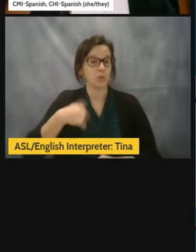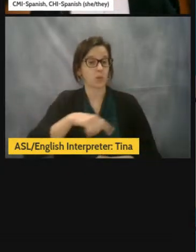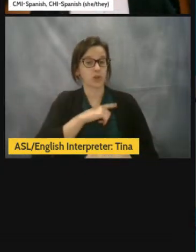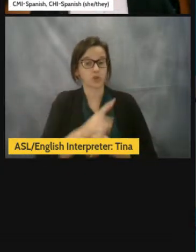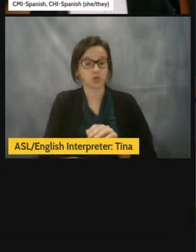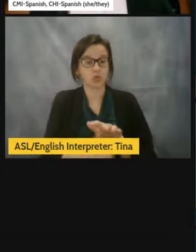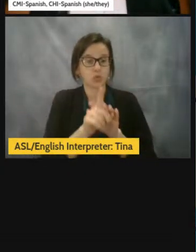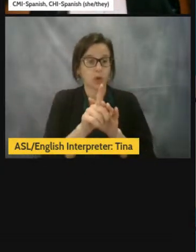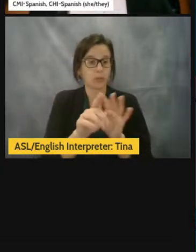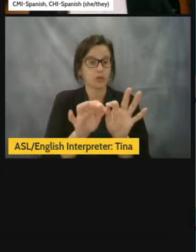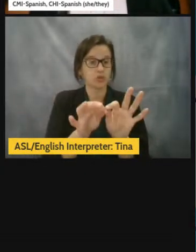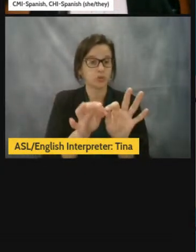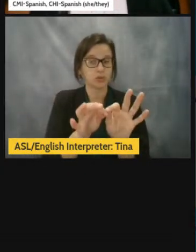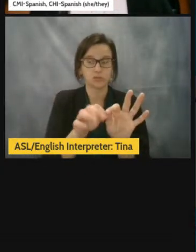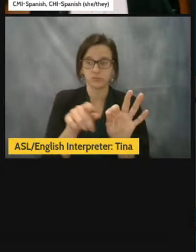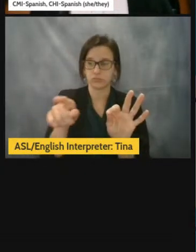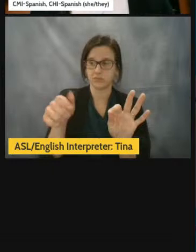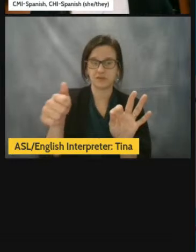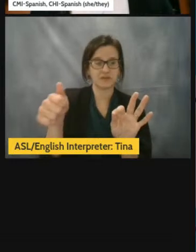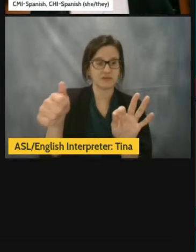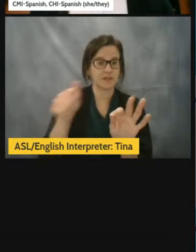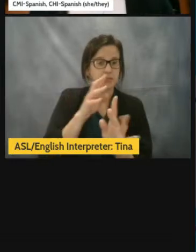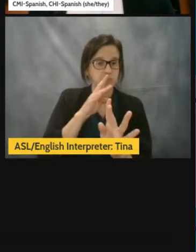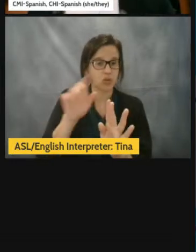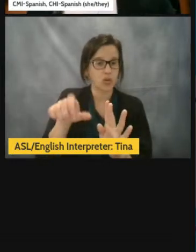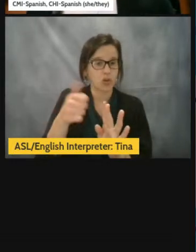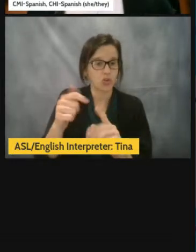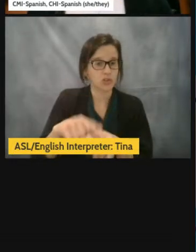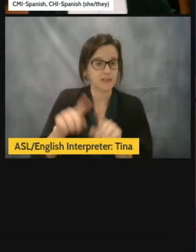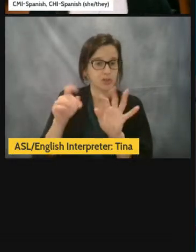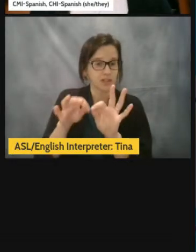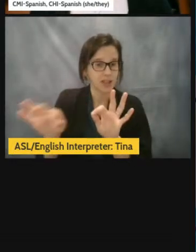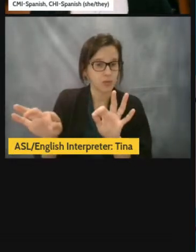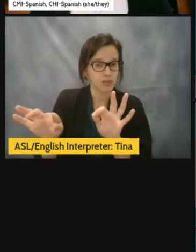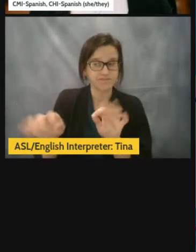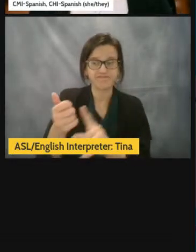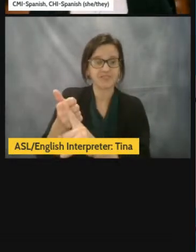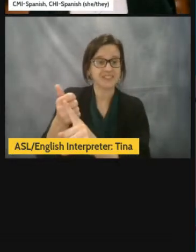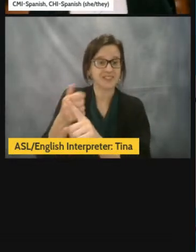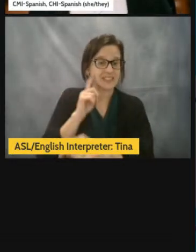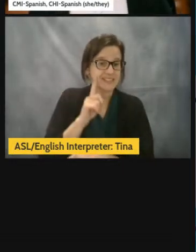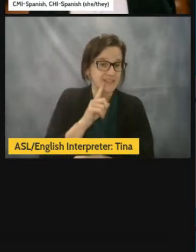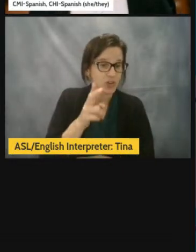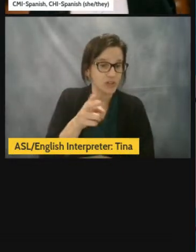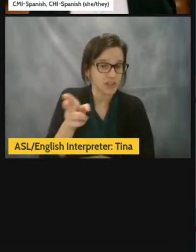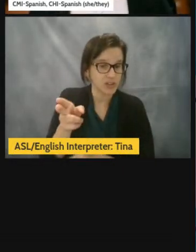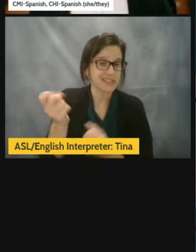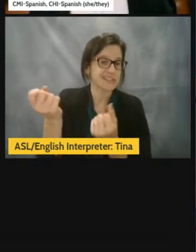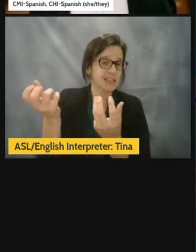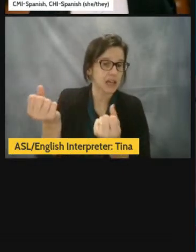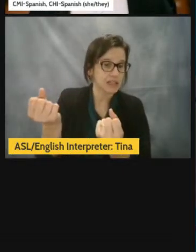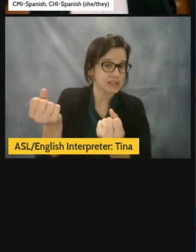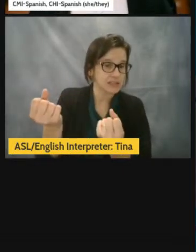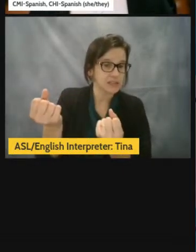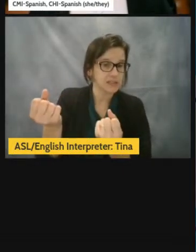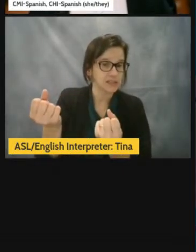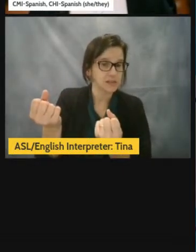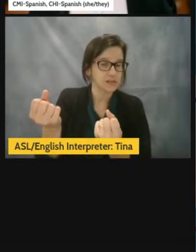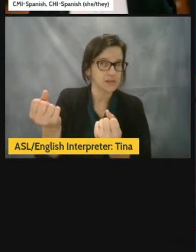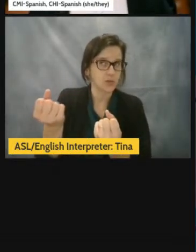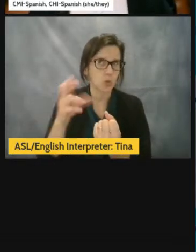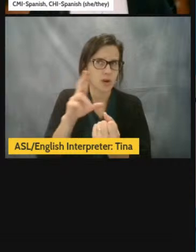who speaks another language or is deaf or hard of hearing and signs, or